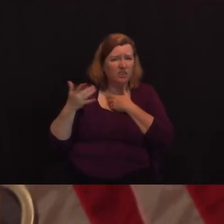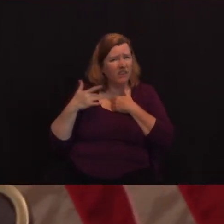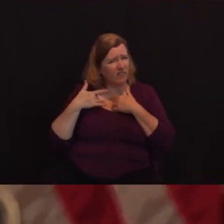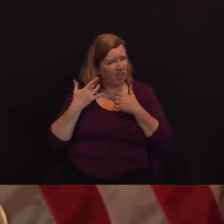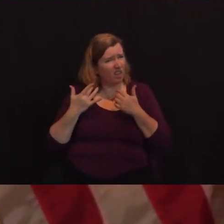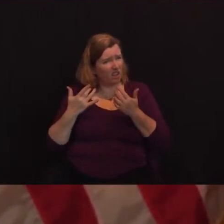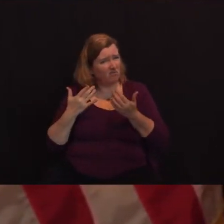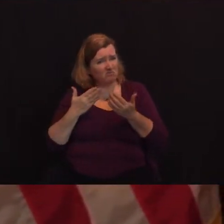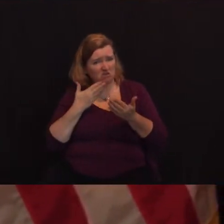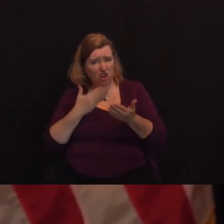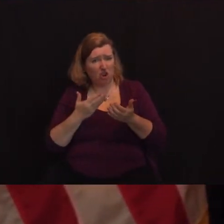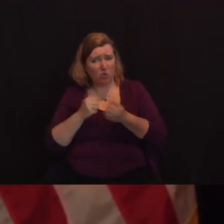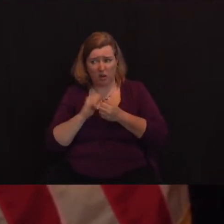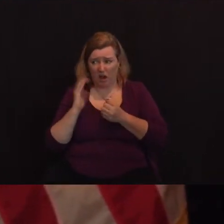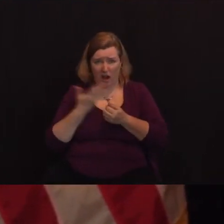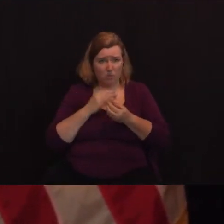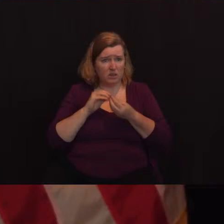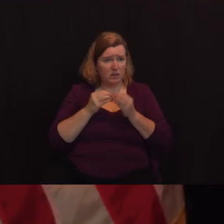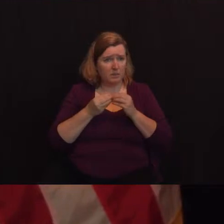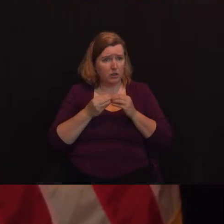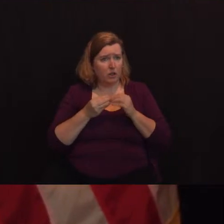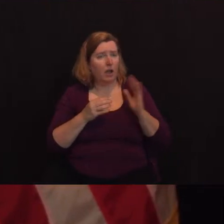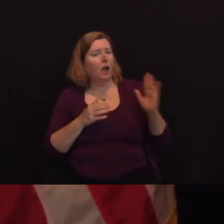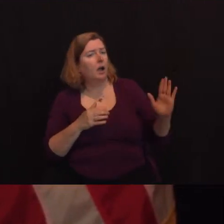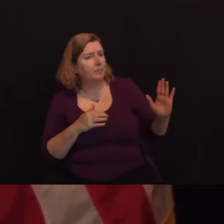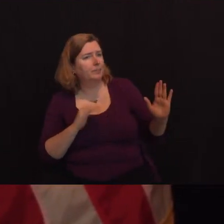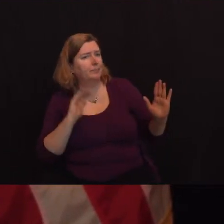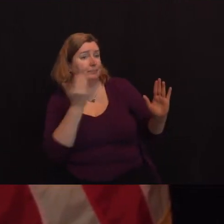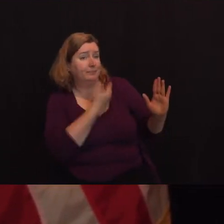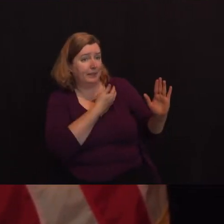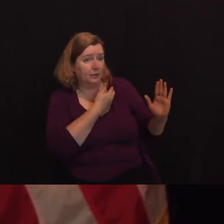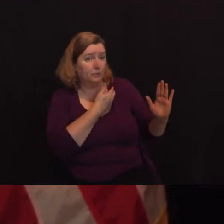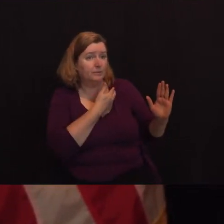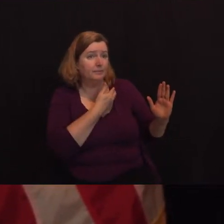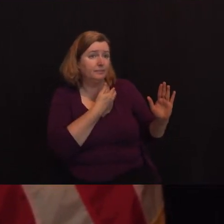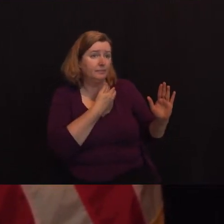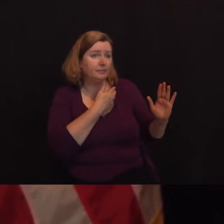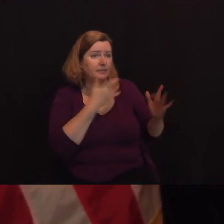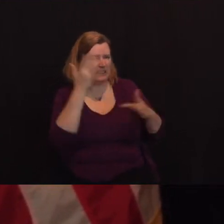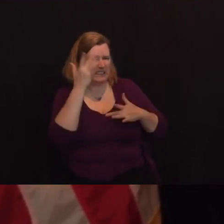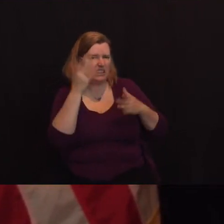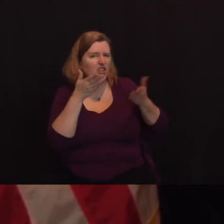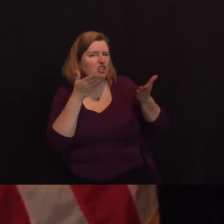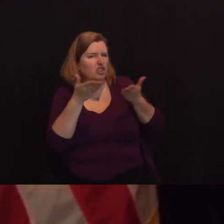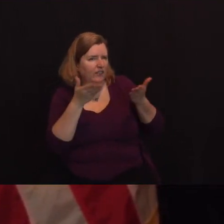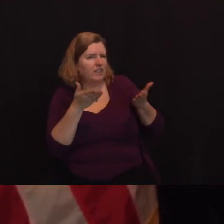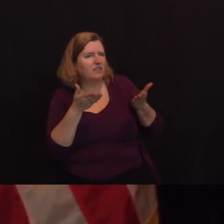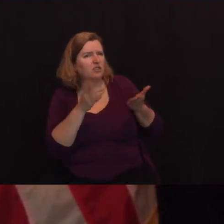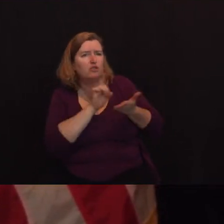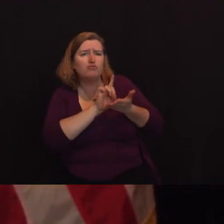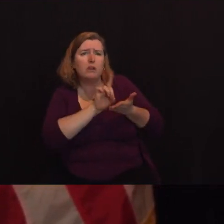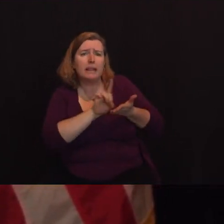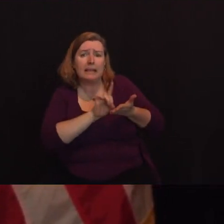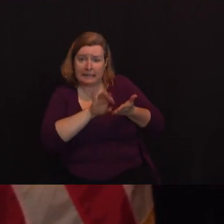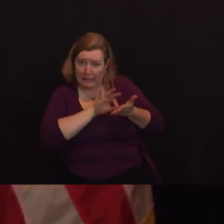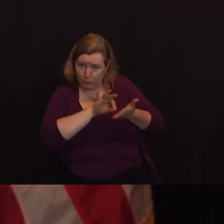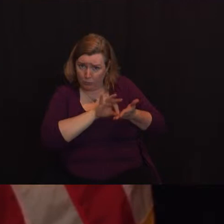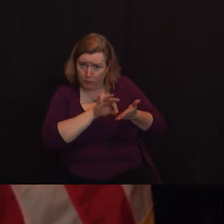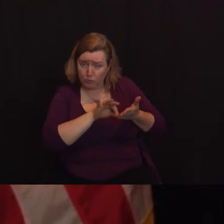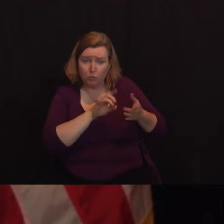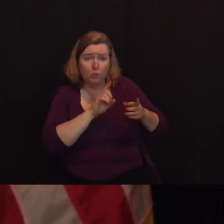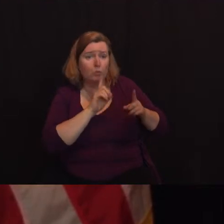where the numbers are headed? So our Communicable Disease Service, puts out a weekly CALI report. That's the COVID